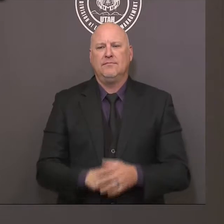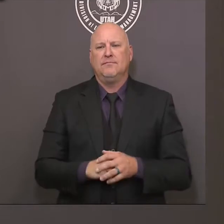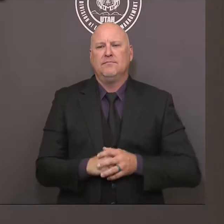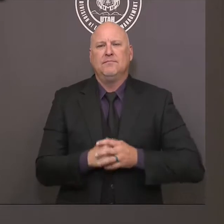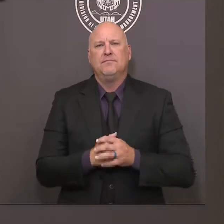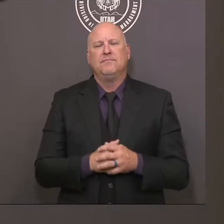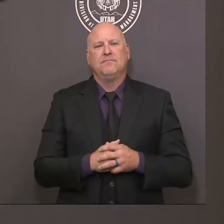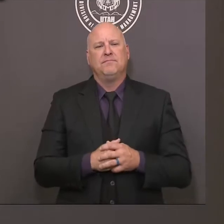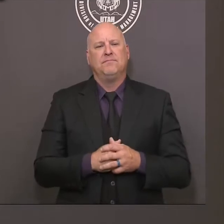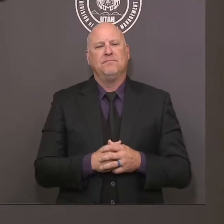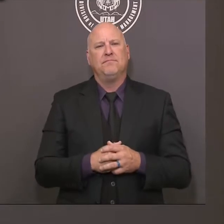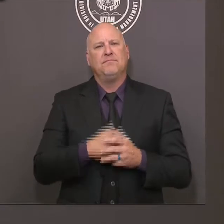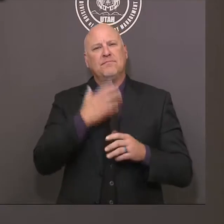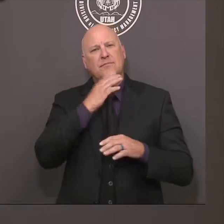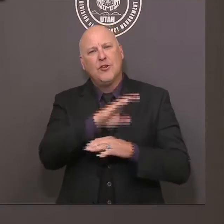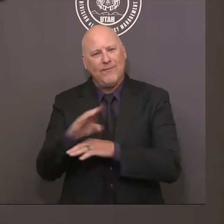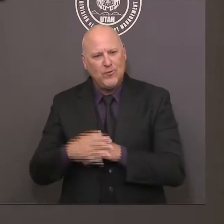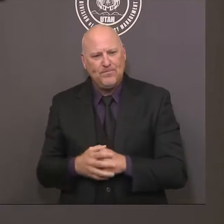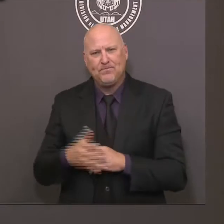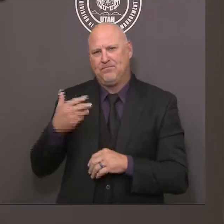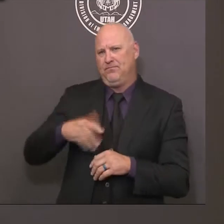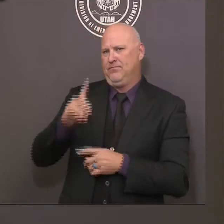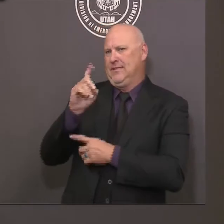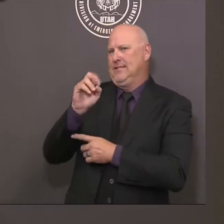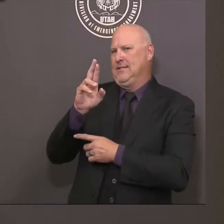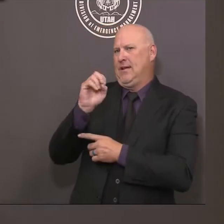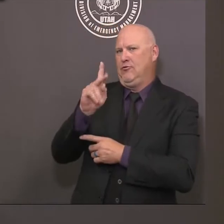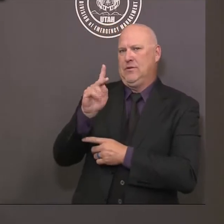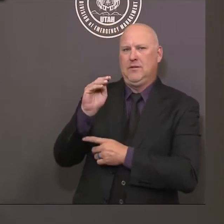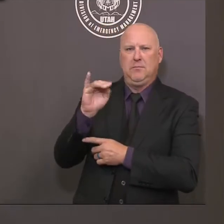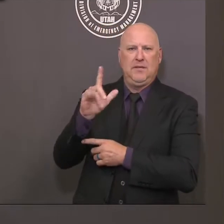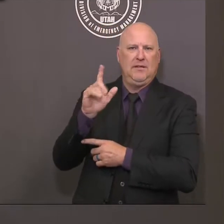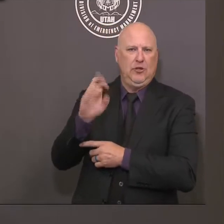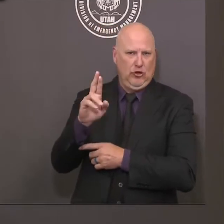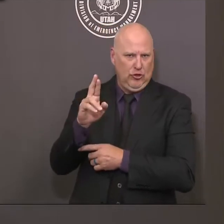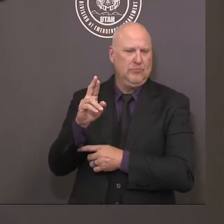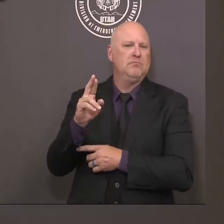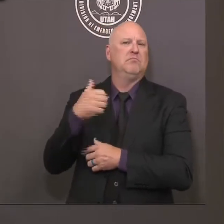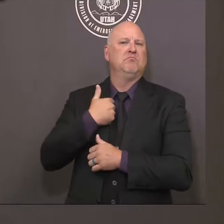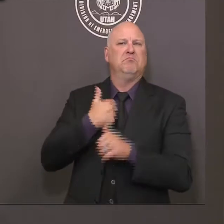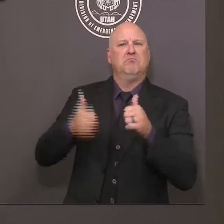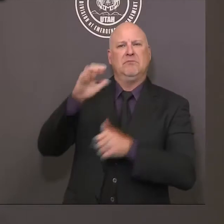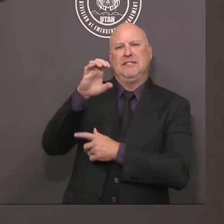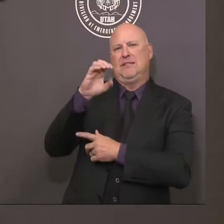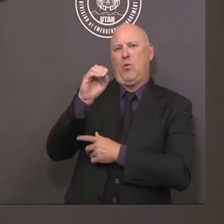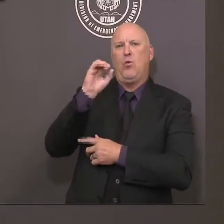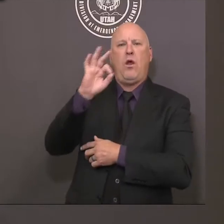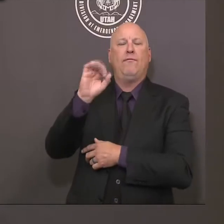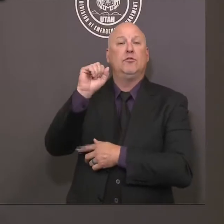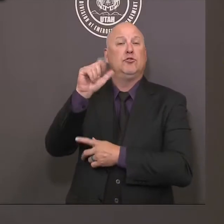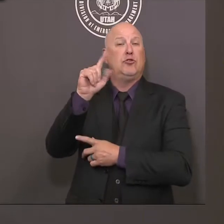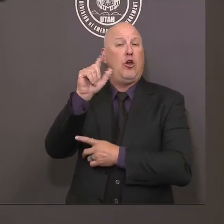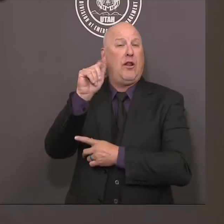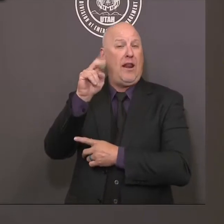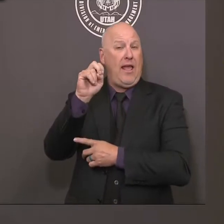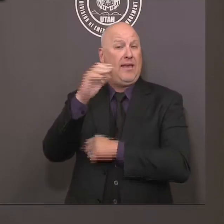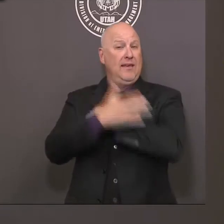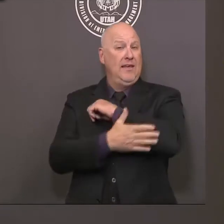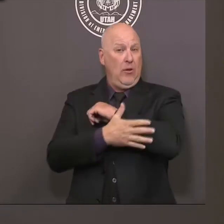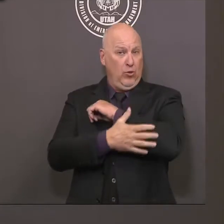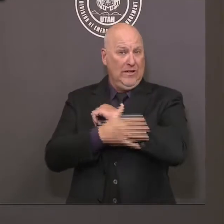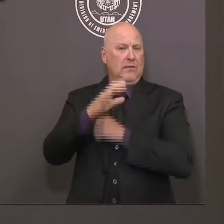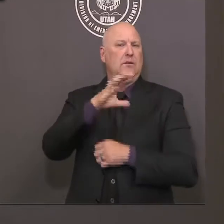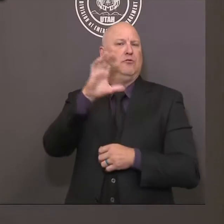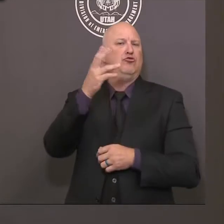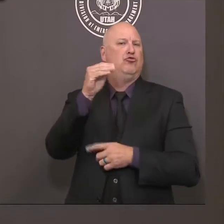Good afternoon. I'm Derek Miller, President and CEO of the Salt Lake Chamber, and also serve as the chair of Utah's